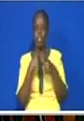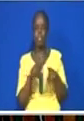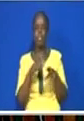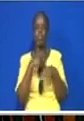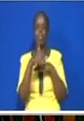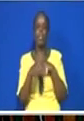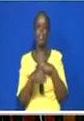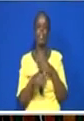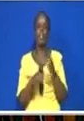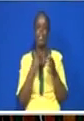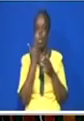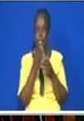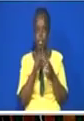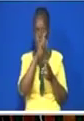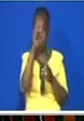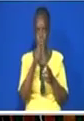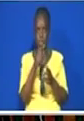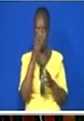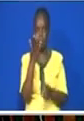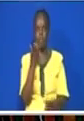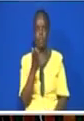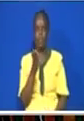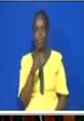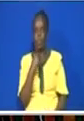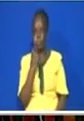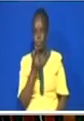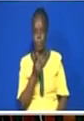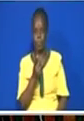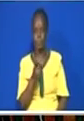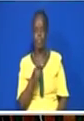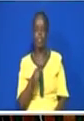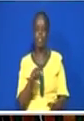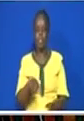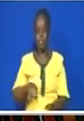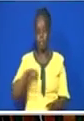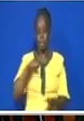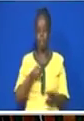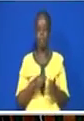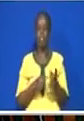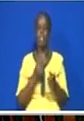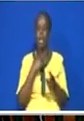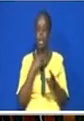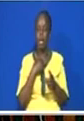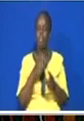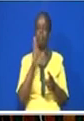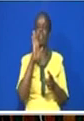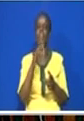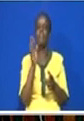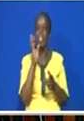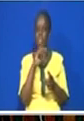ahead and answer the question. So this bag, we are told, contains 5